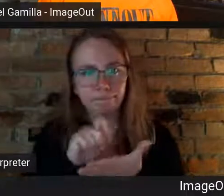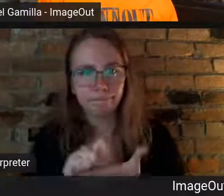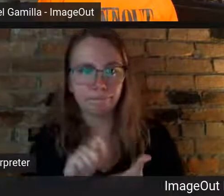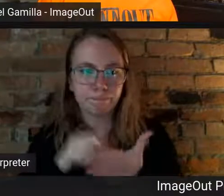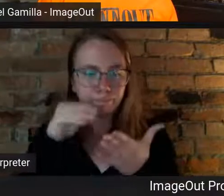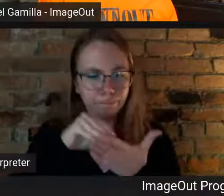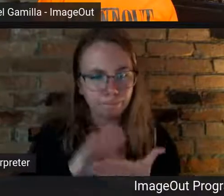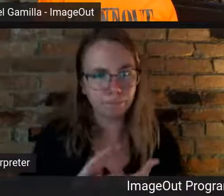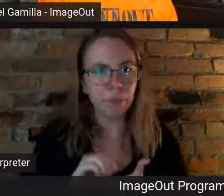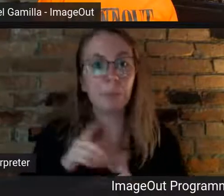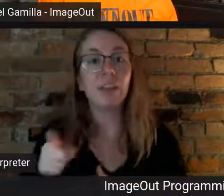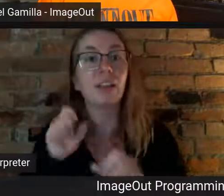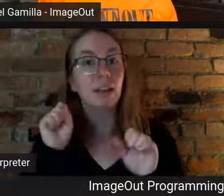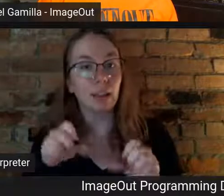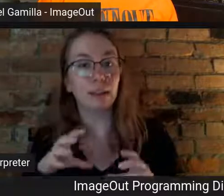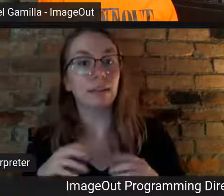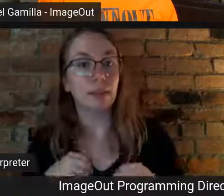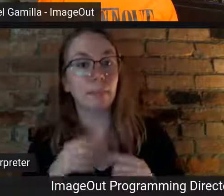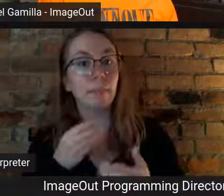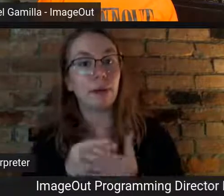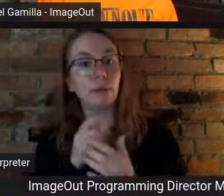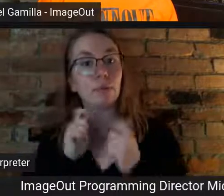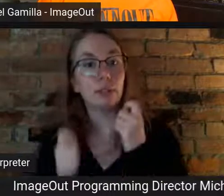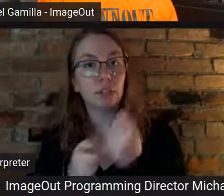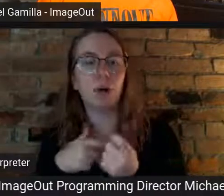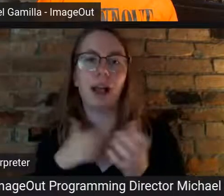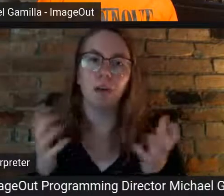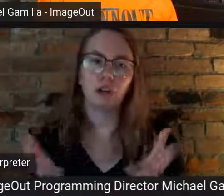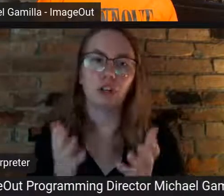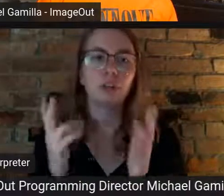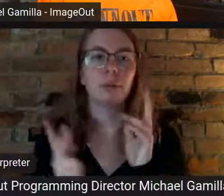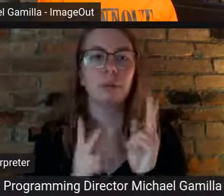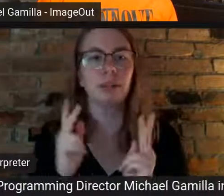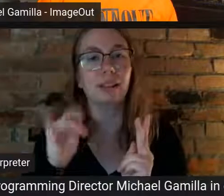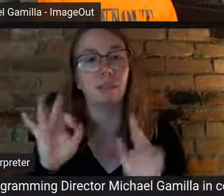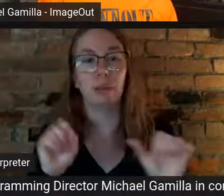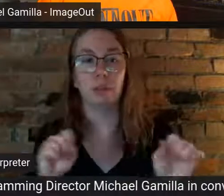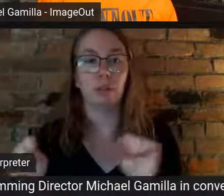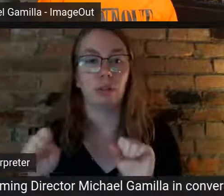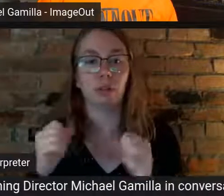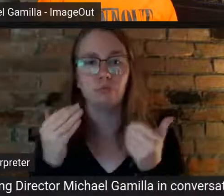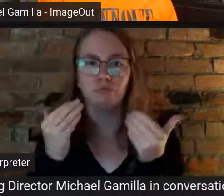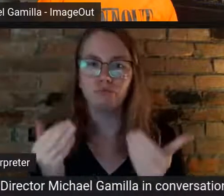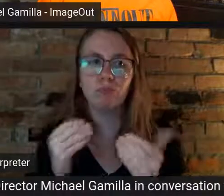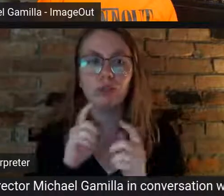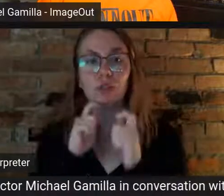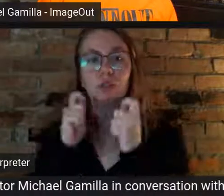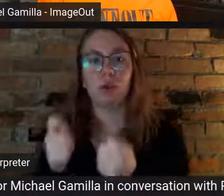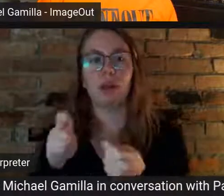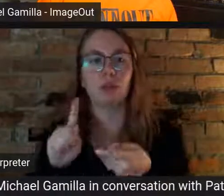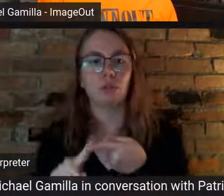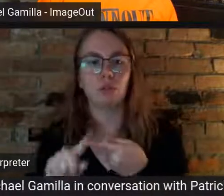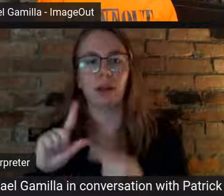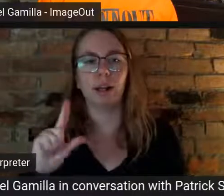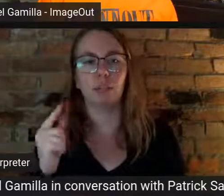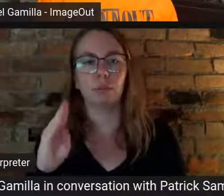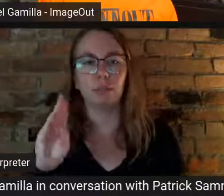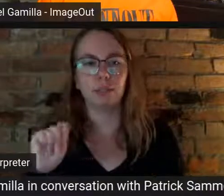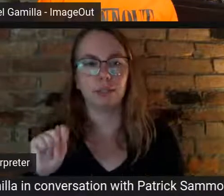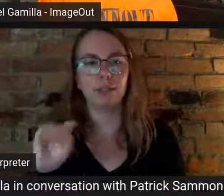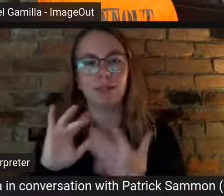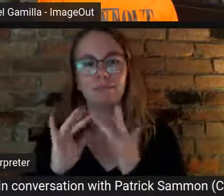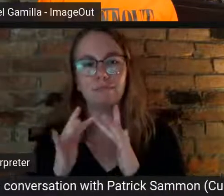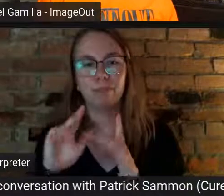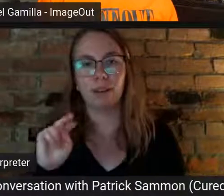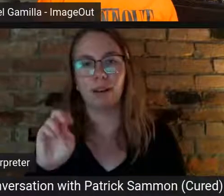to accept donations. So I would encourage people, if they're able, to donate to the LGBT Network in Russia. And